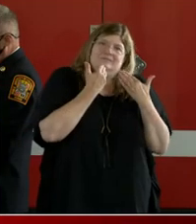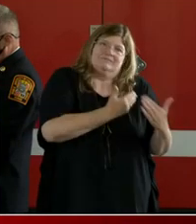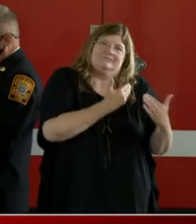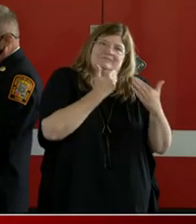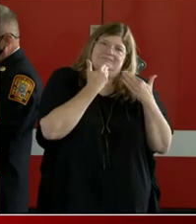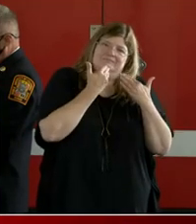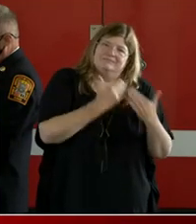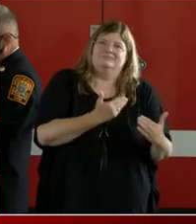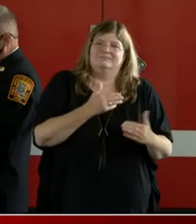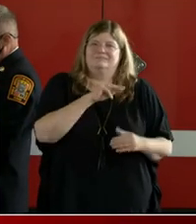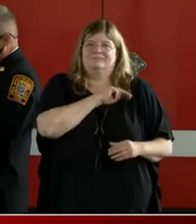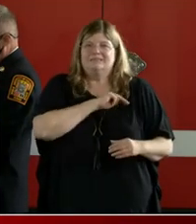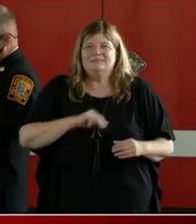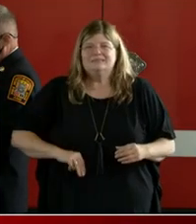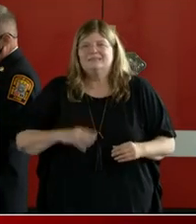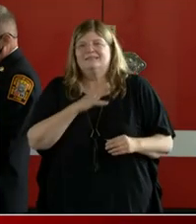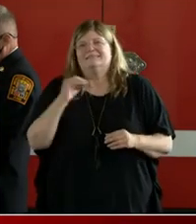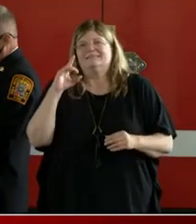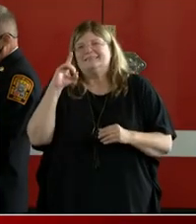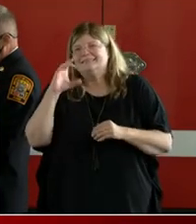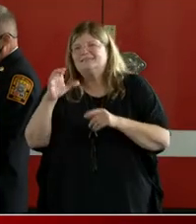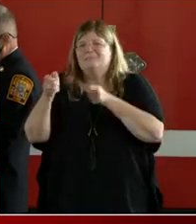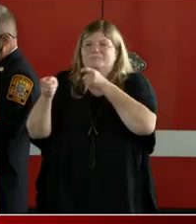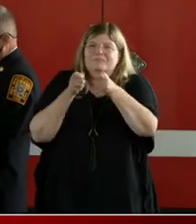administrator, the deputy mayors, for your leadership.